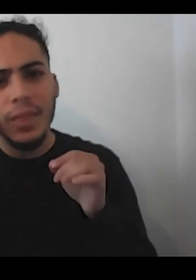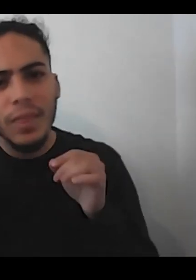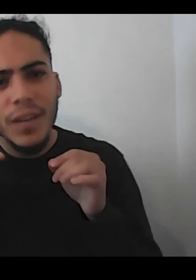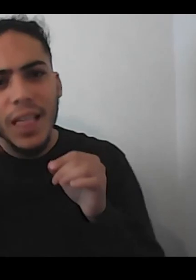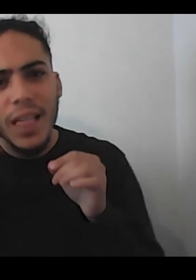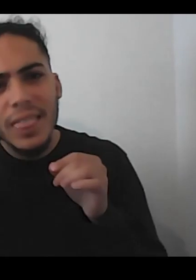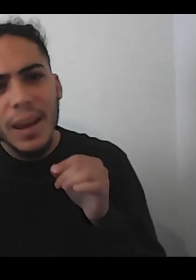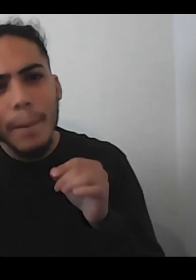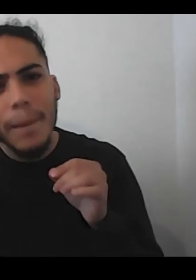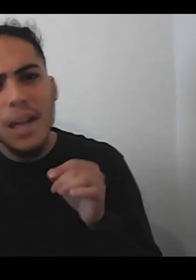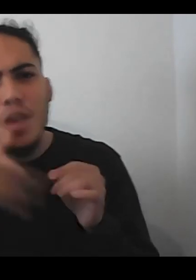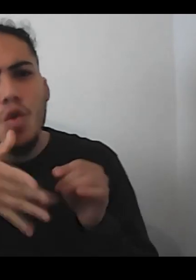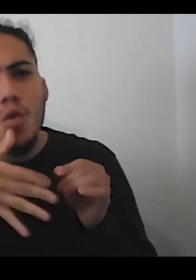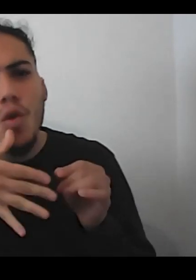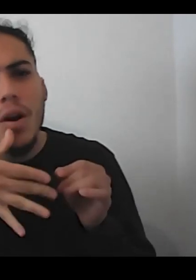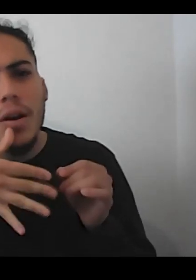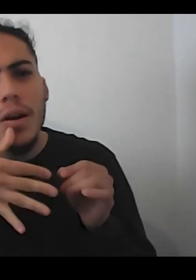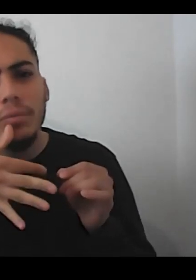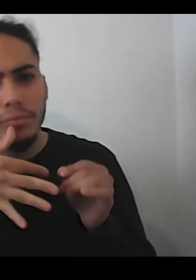colorful.